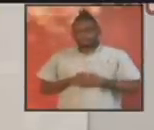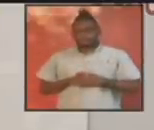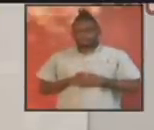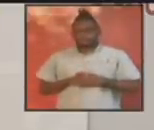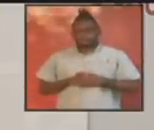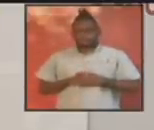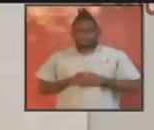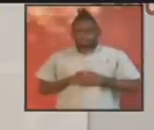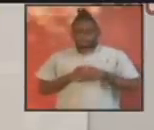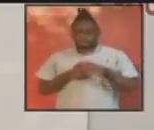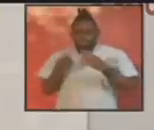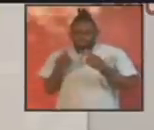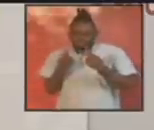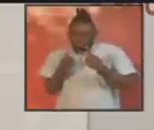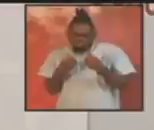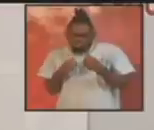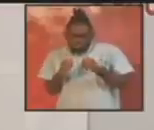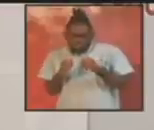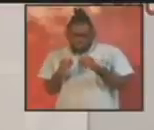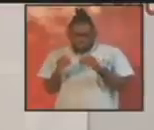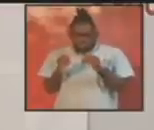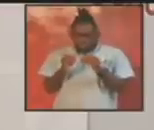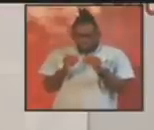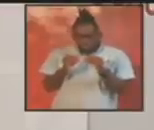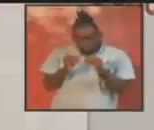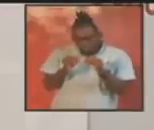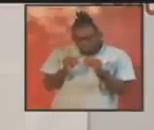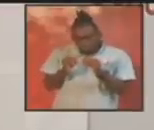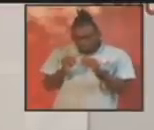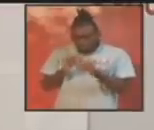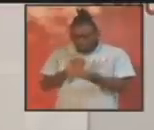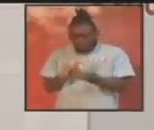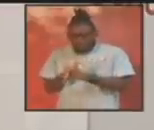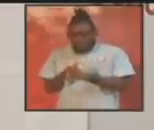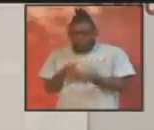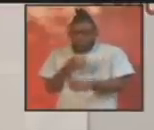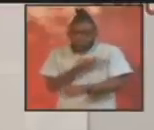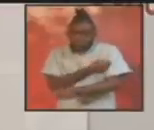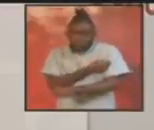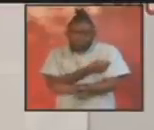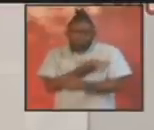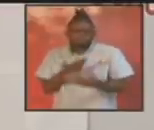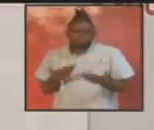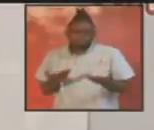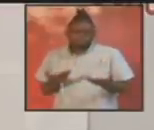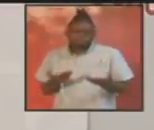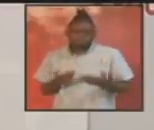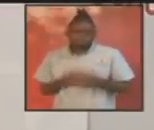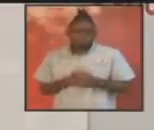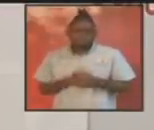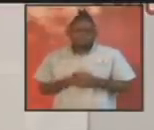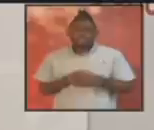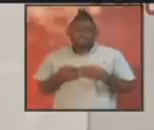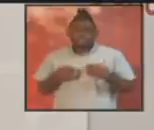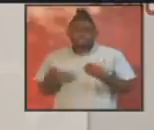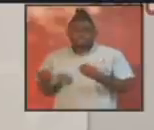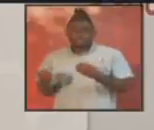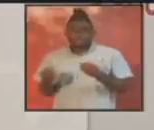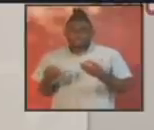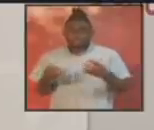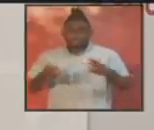access challenge has intensified. It is a matter of public record that a number of large countries have